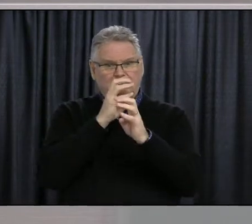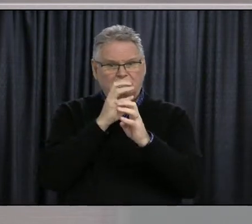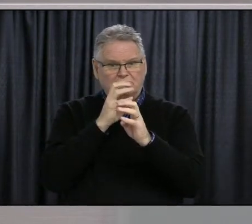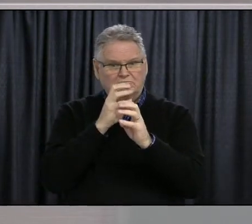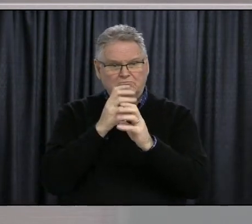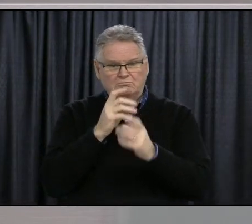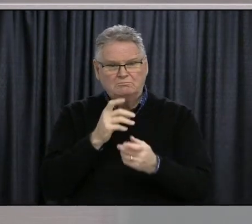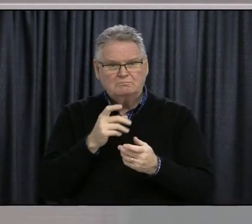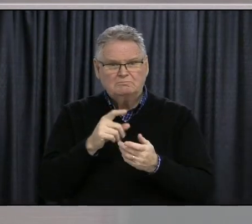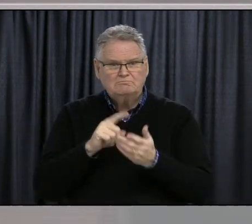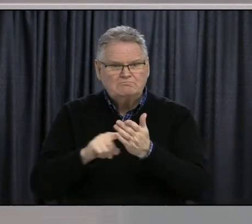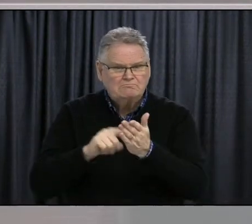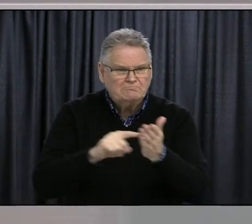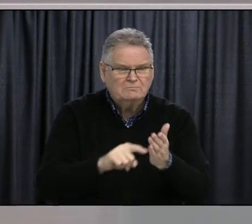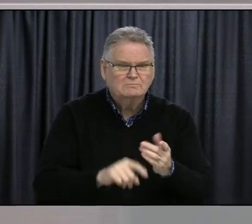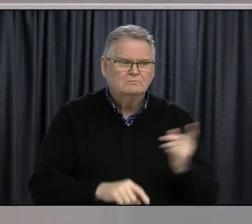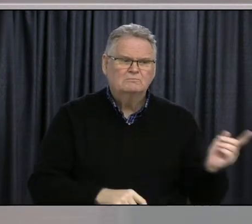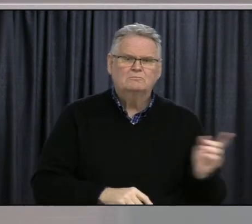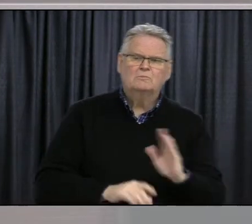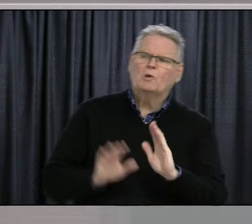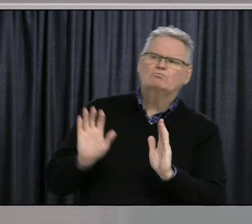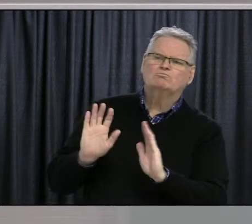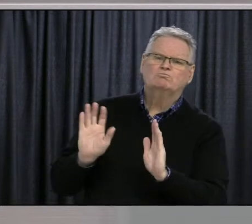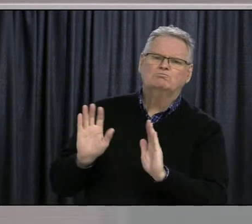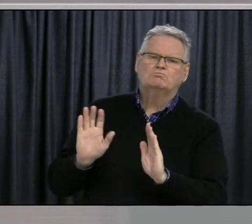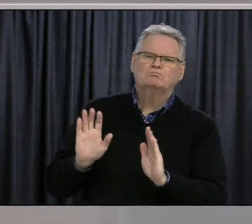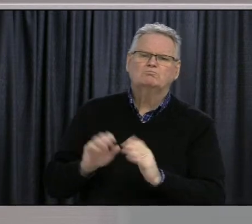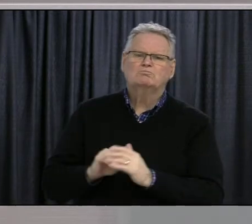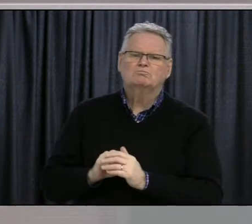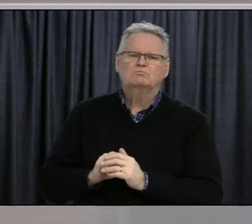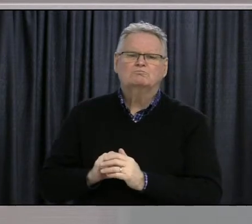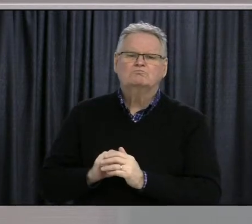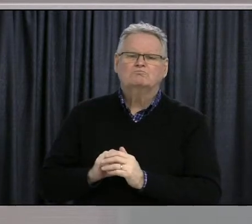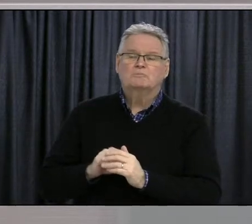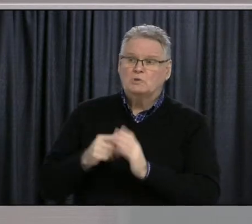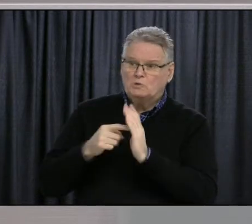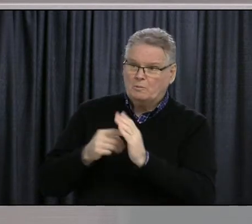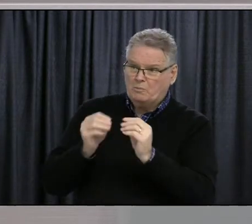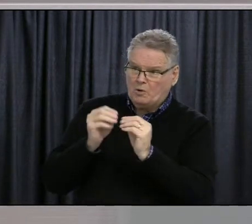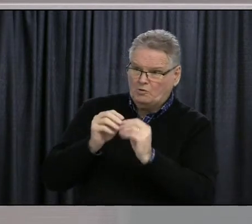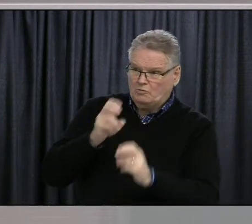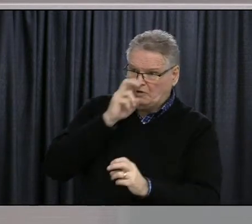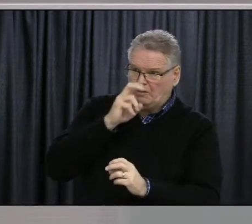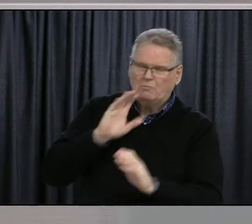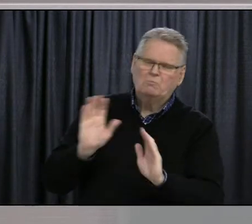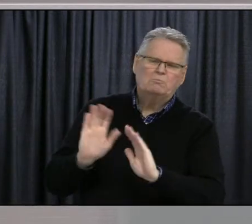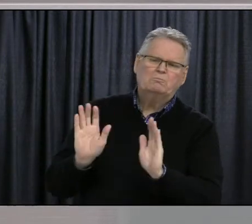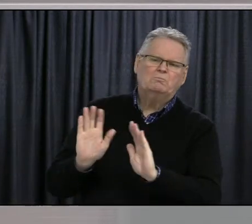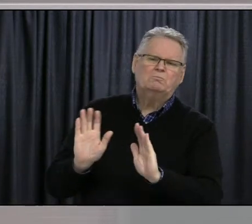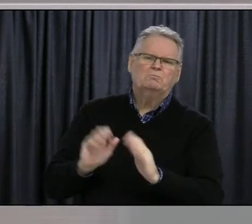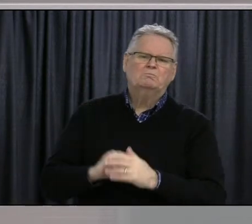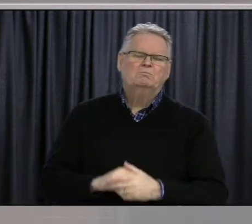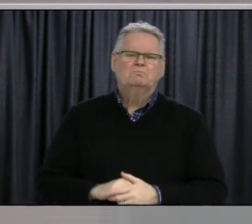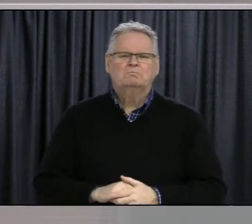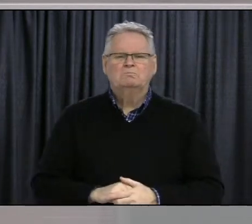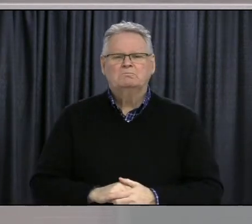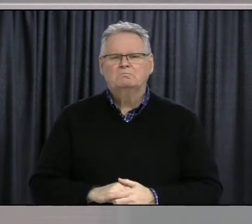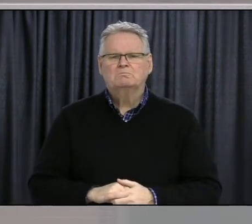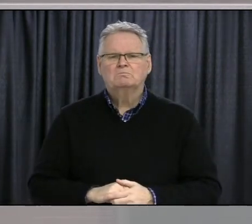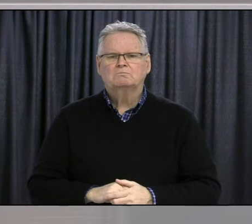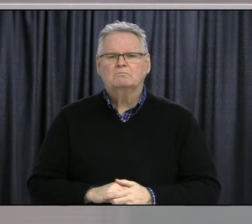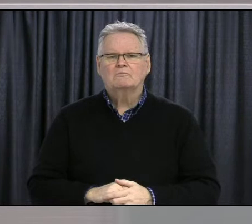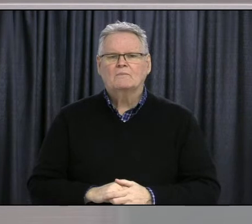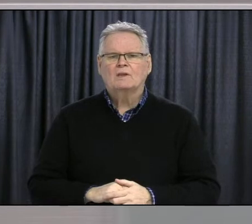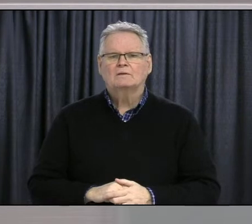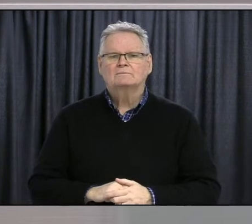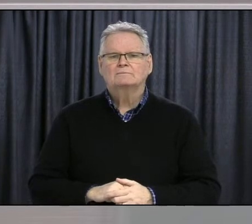no, federal increased measures wouldn't have prevented this case. Thank you. Our next questions are